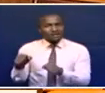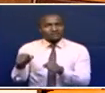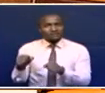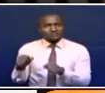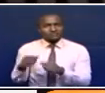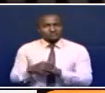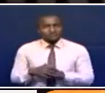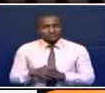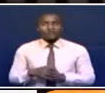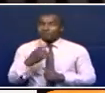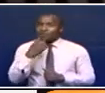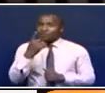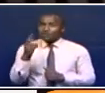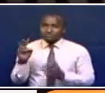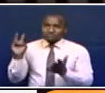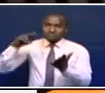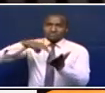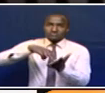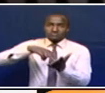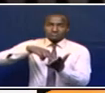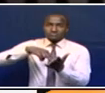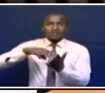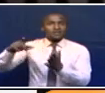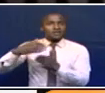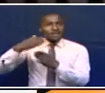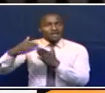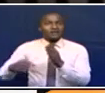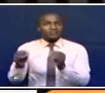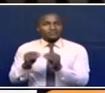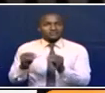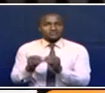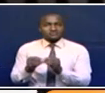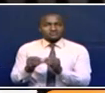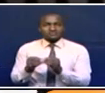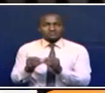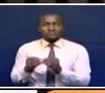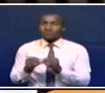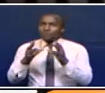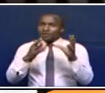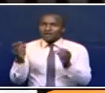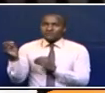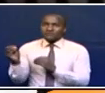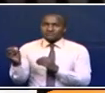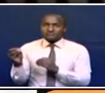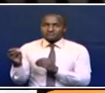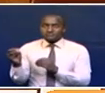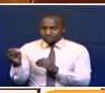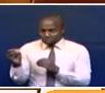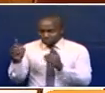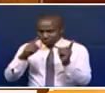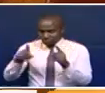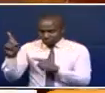didn't. Mzee Moi stood up, and that was the end of the meeting. We left, but we went